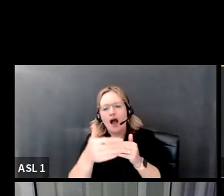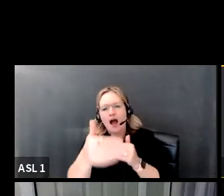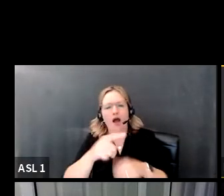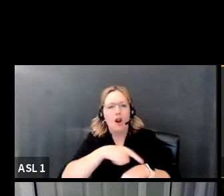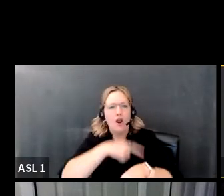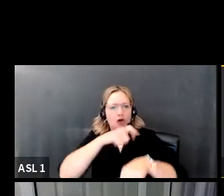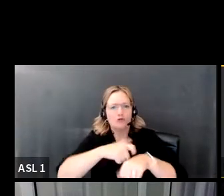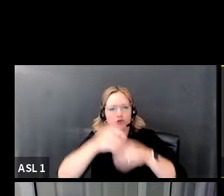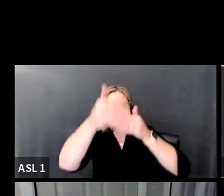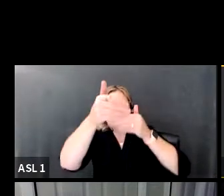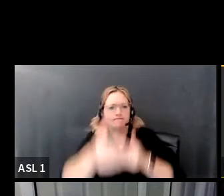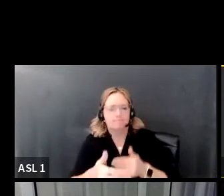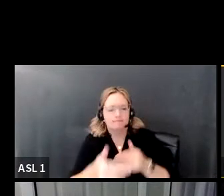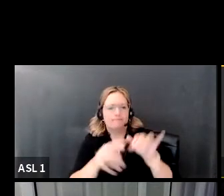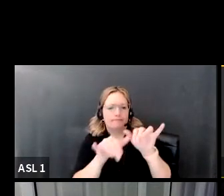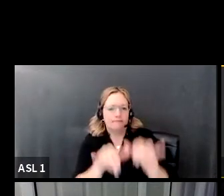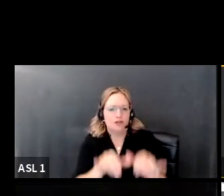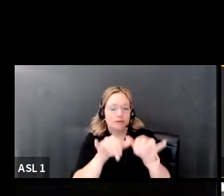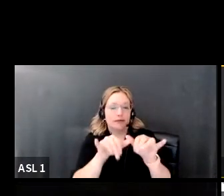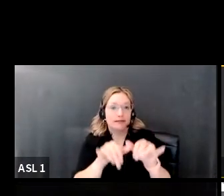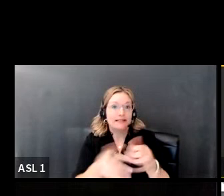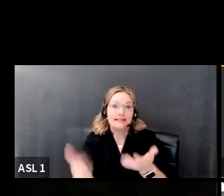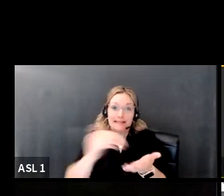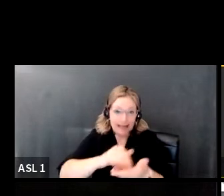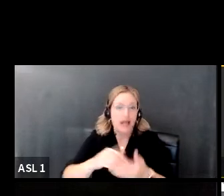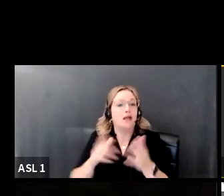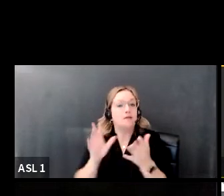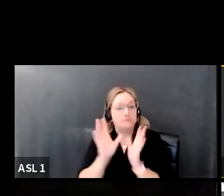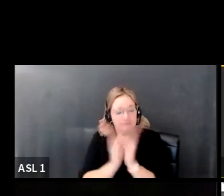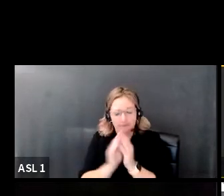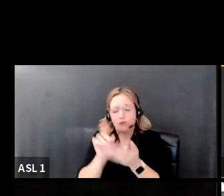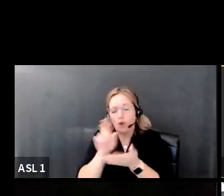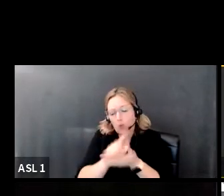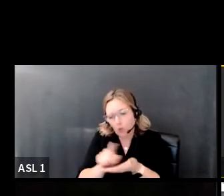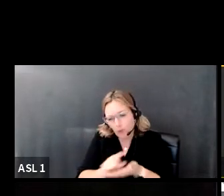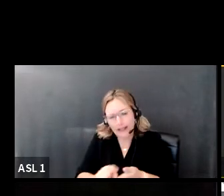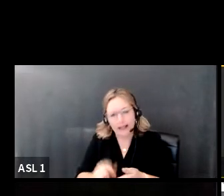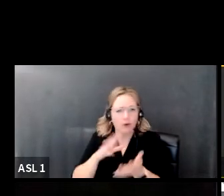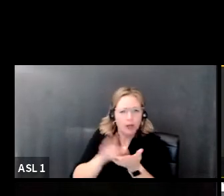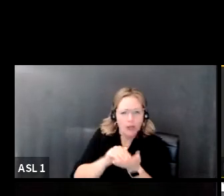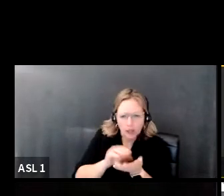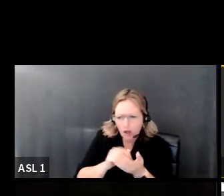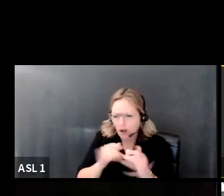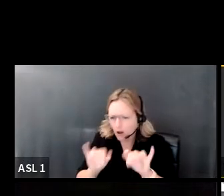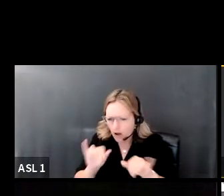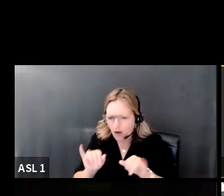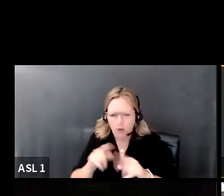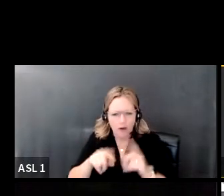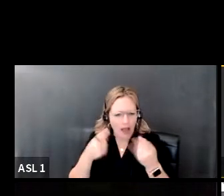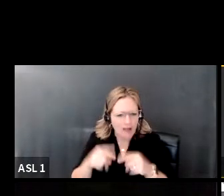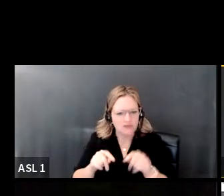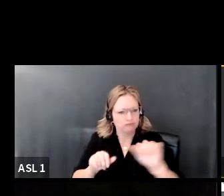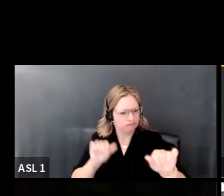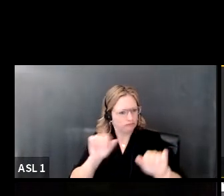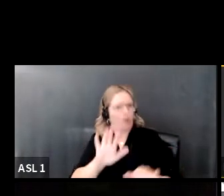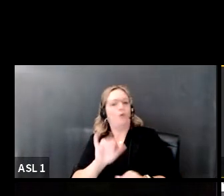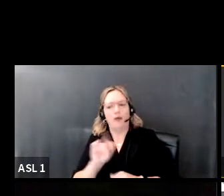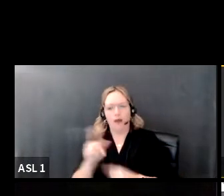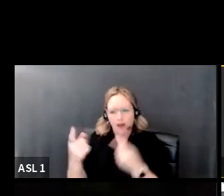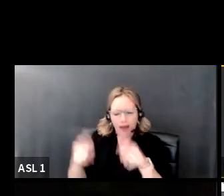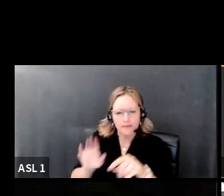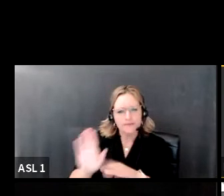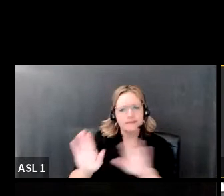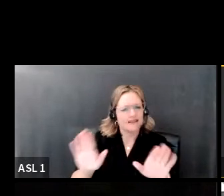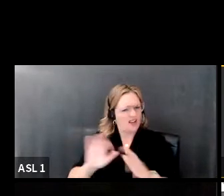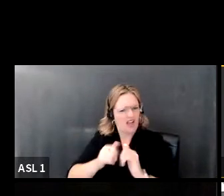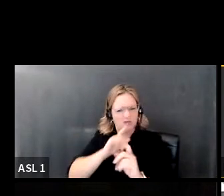certainly talk to on a week-to-week basis where there's home takeovers or things of that nature within a certain neighborhood and how the nrts work with